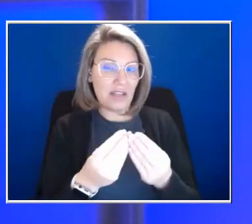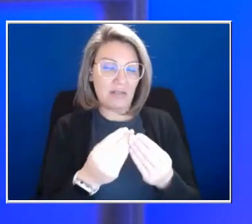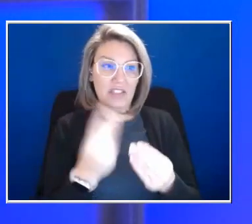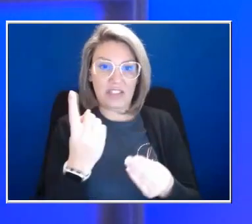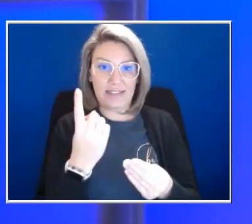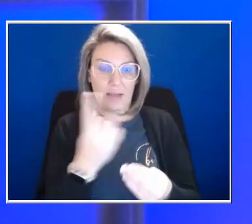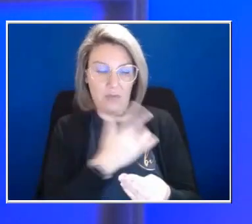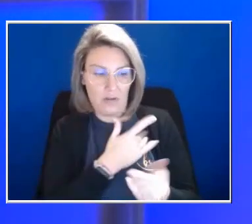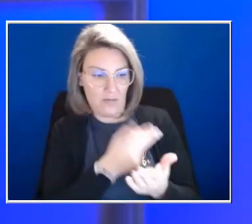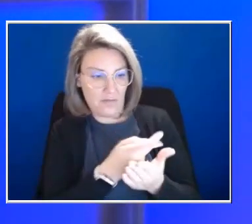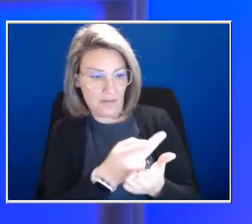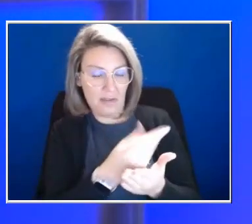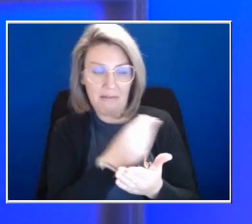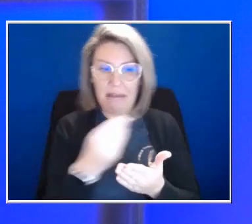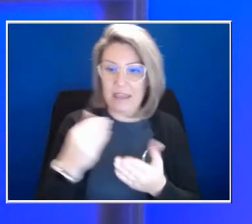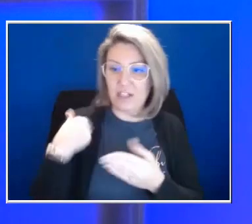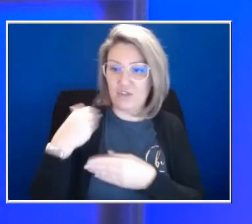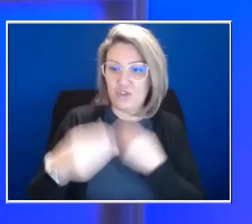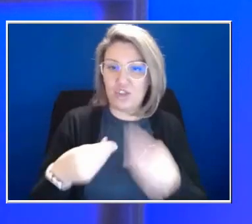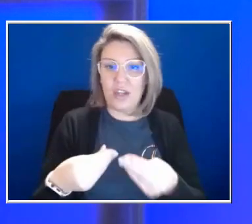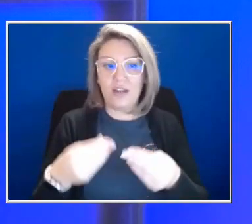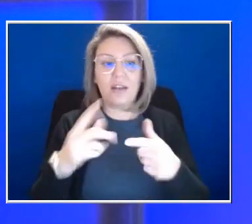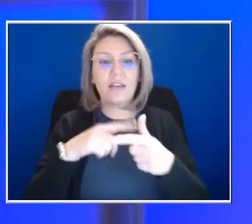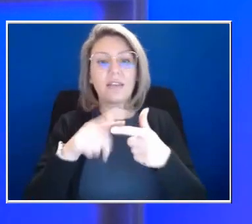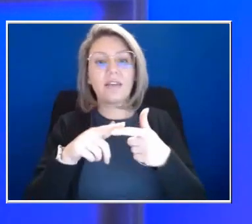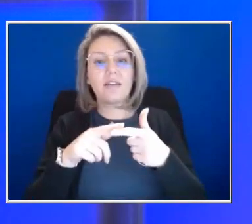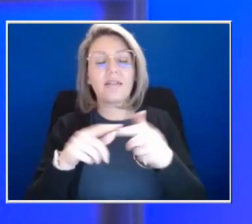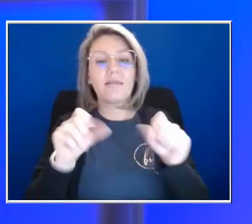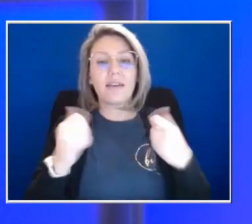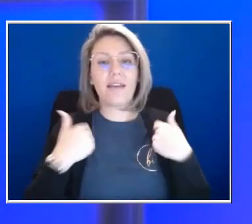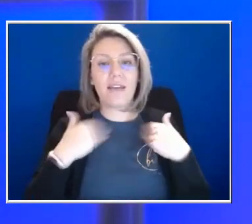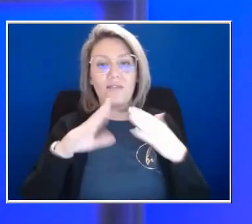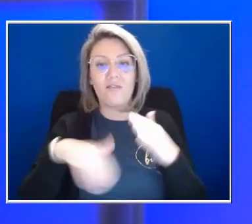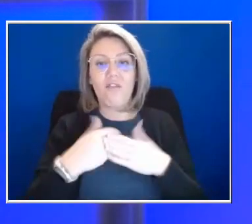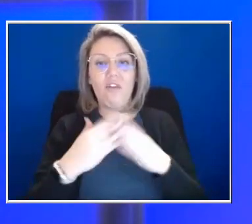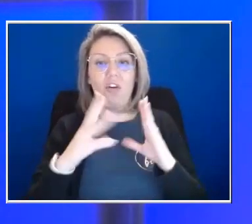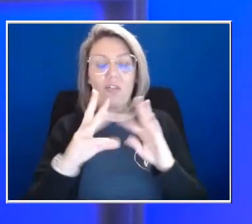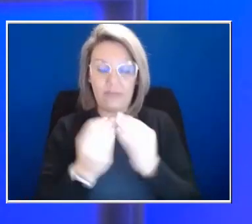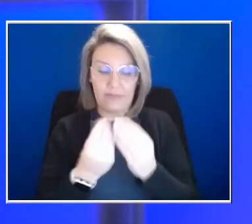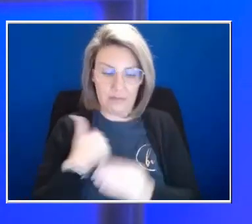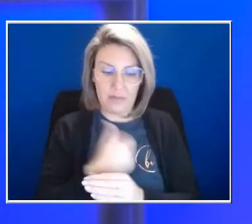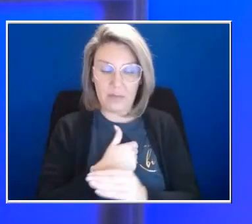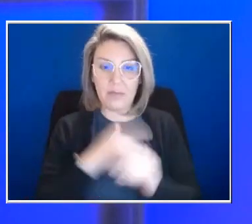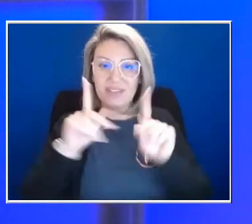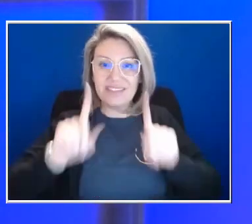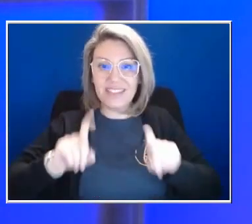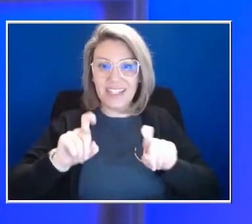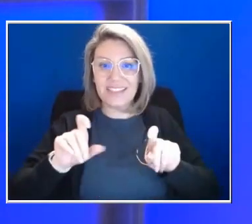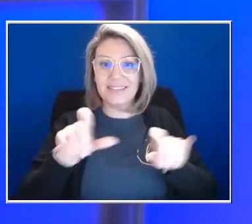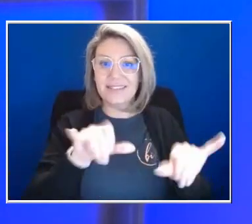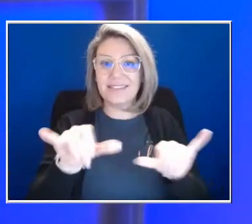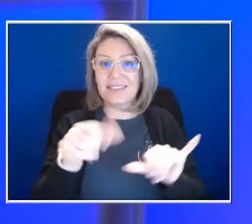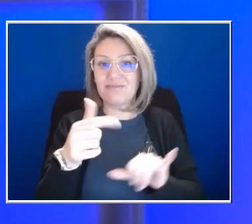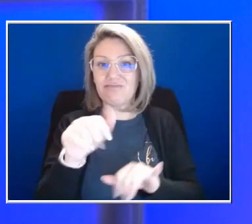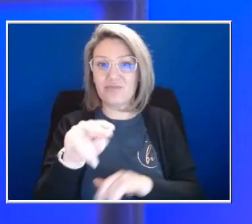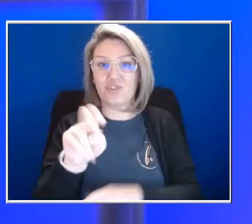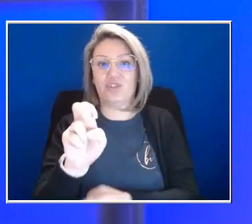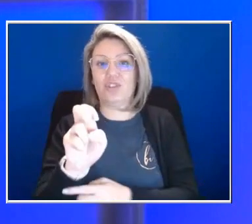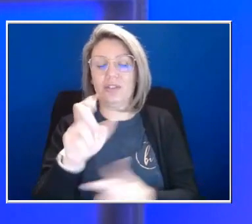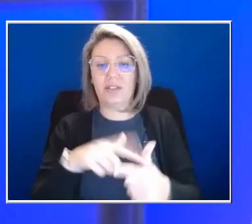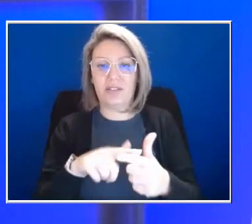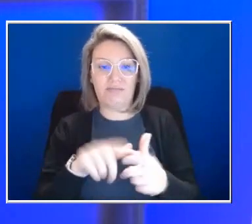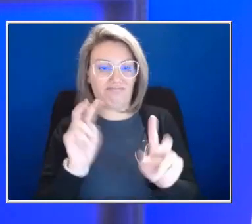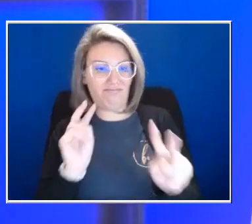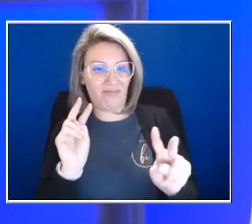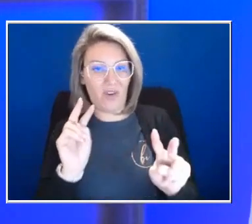genetic condition, they can then have all their family members test for that same gene, and then we can watch those patients if they